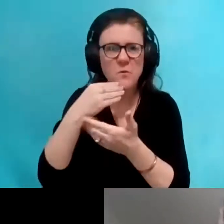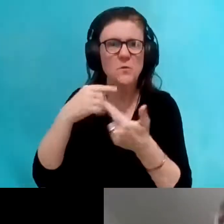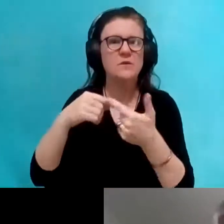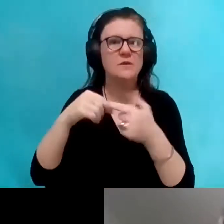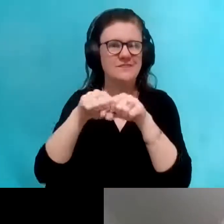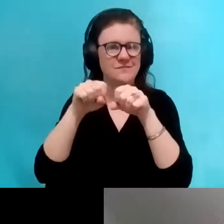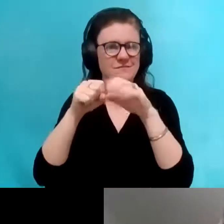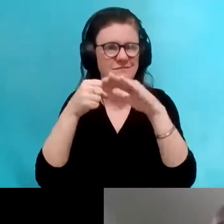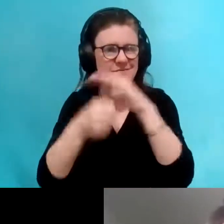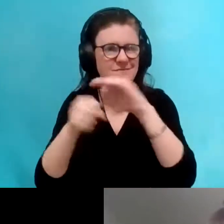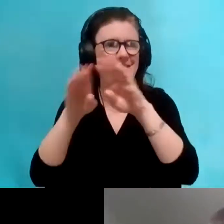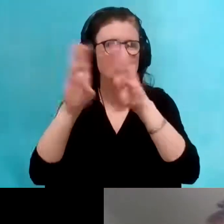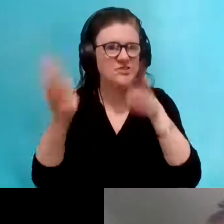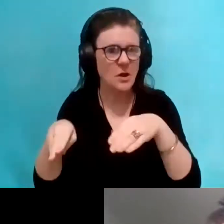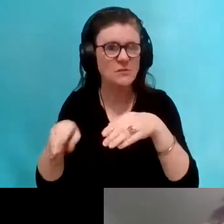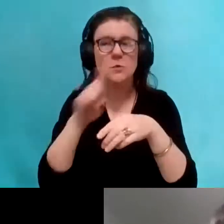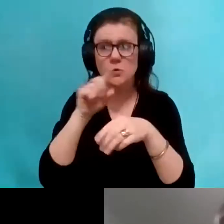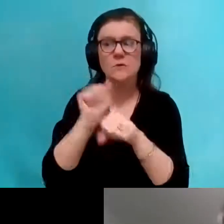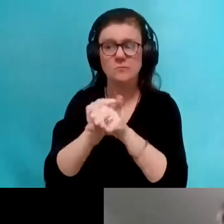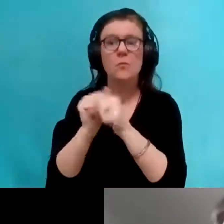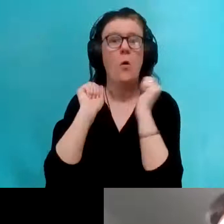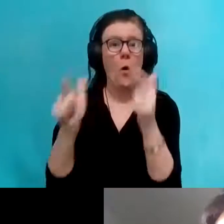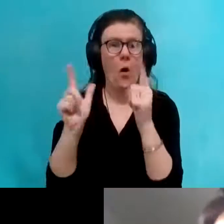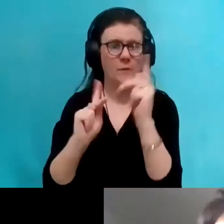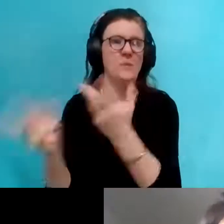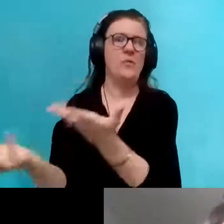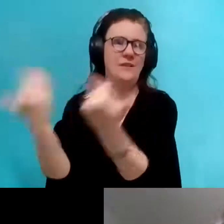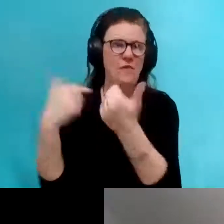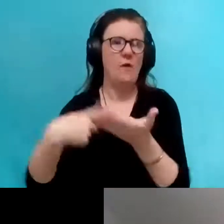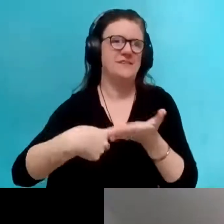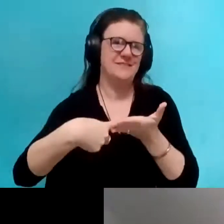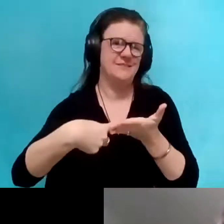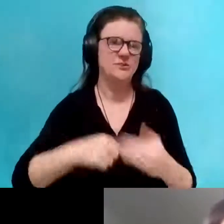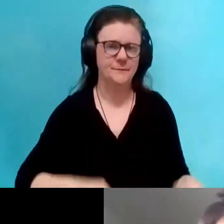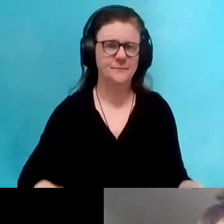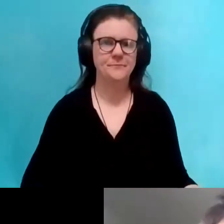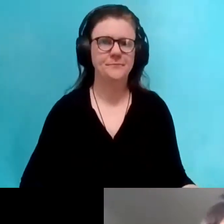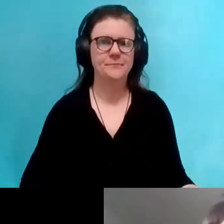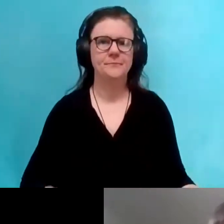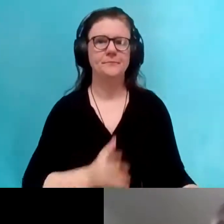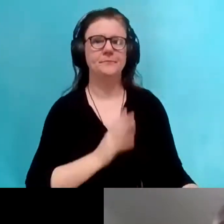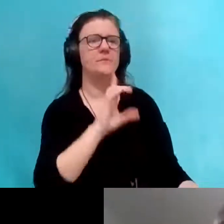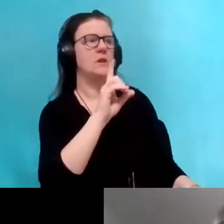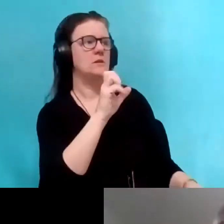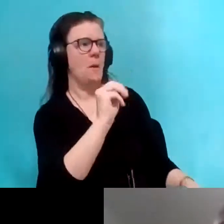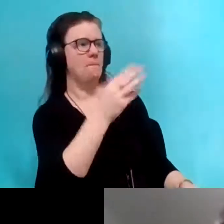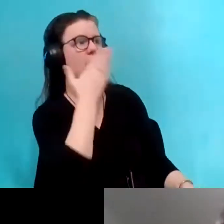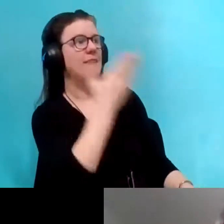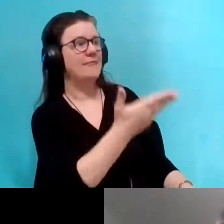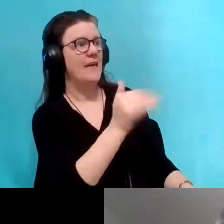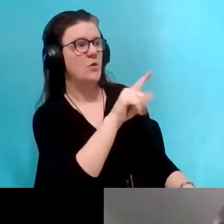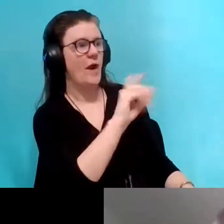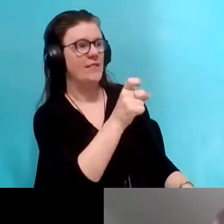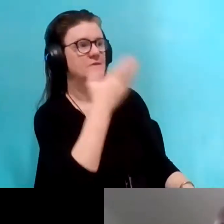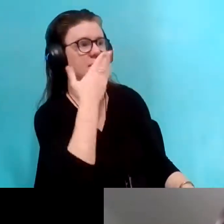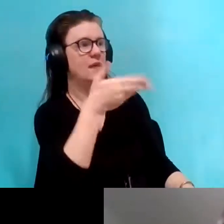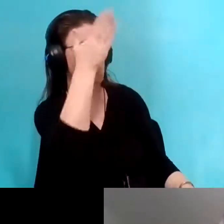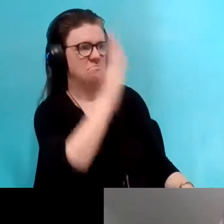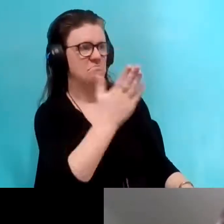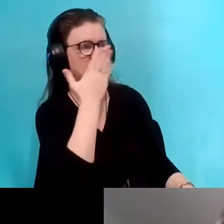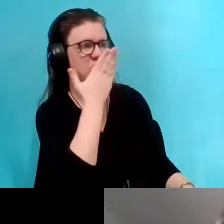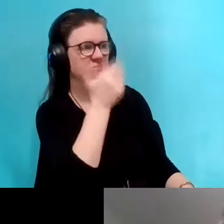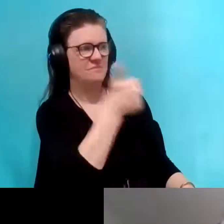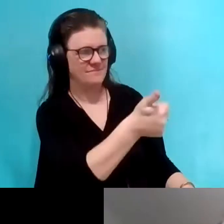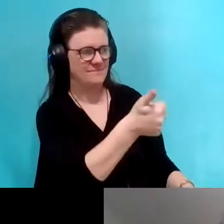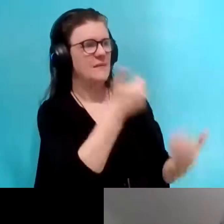actually we're getting them around a table and we're having that discussion as a group. Yeah, that's fantastic. Thank you, Alex. Thanks again for the presentation. Thank